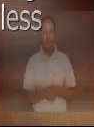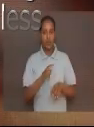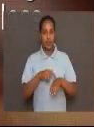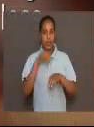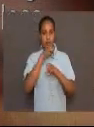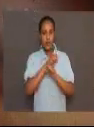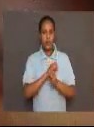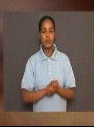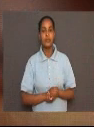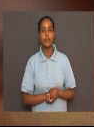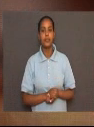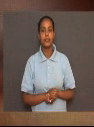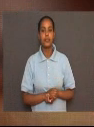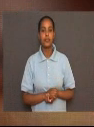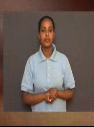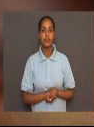Time's up.